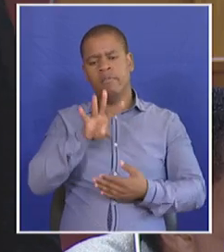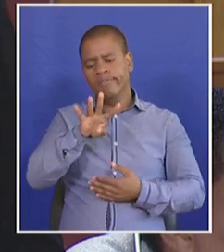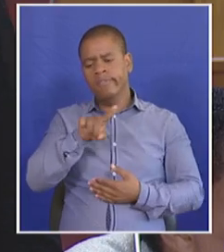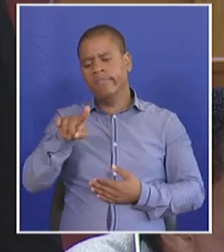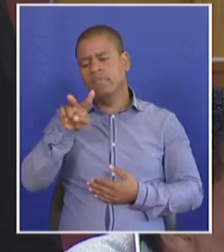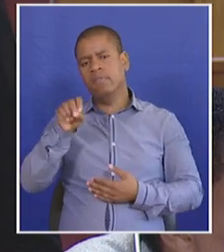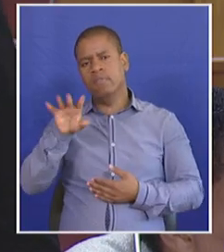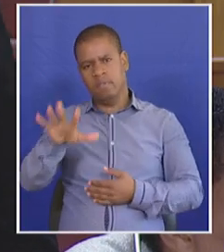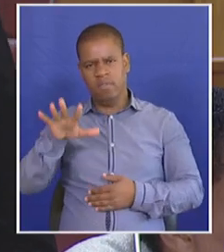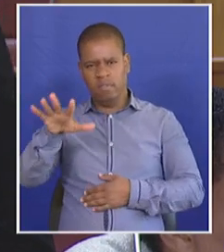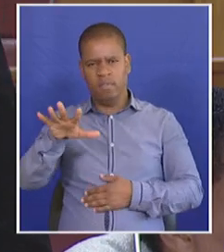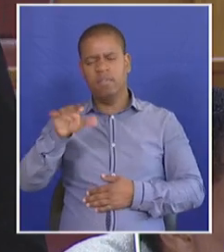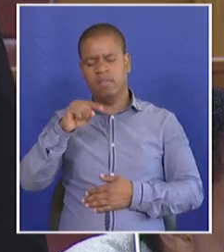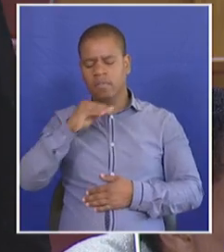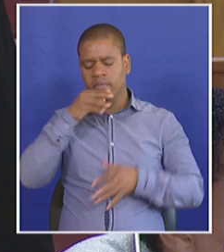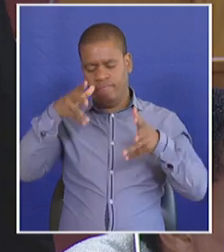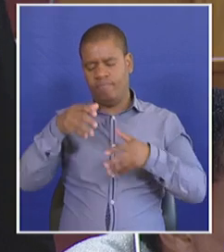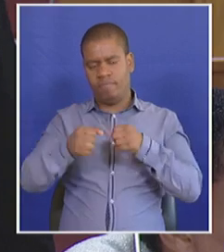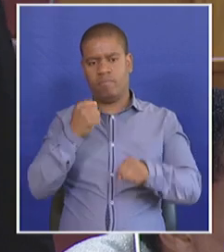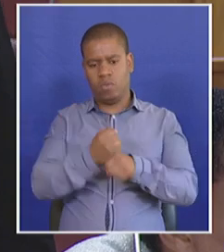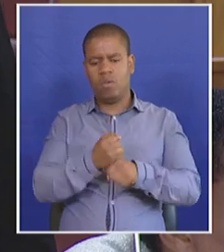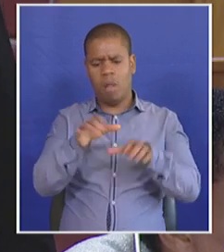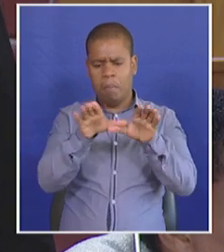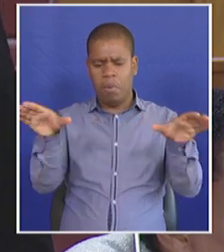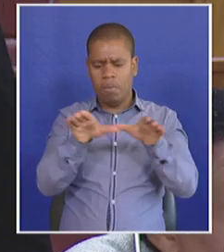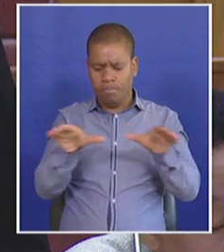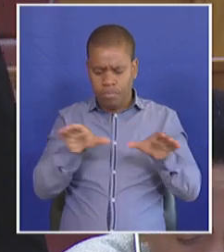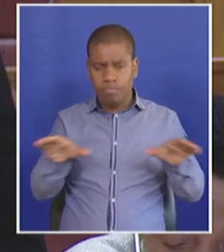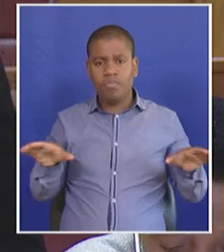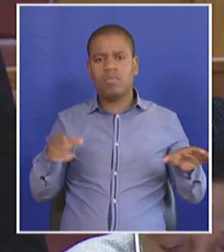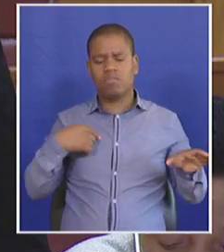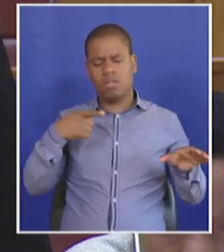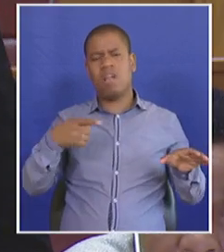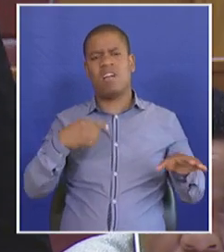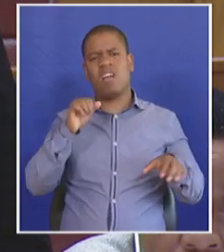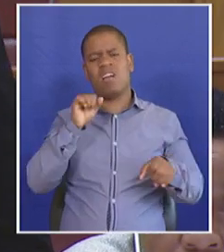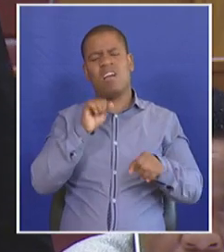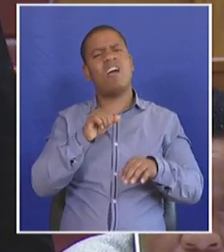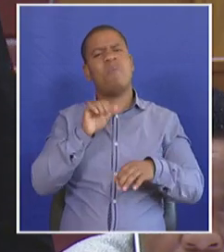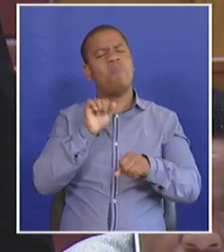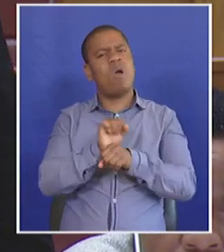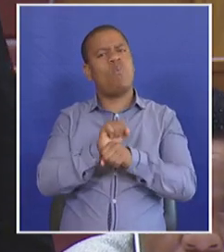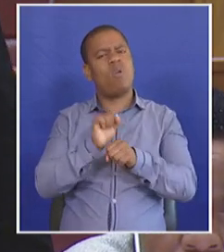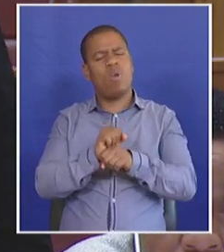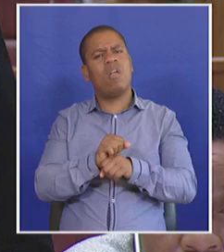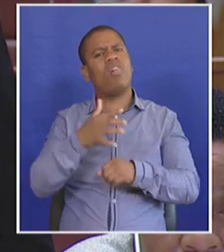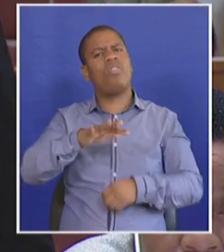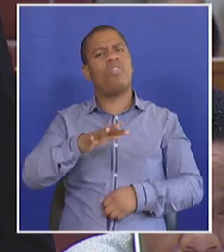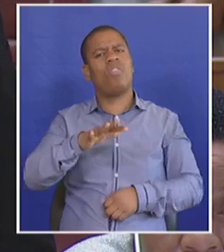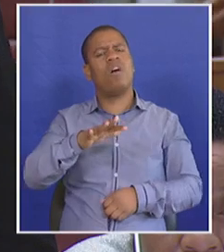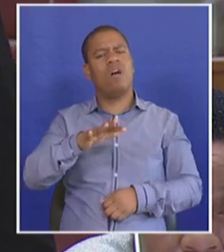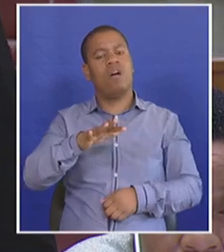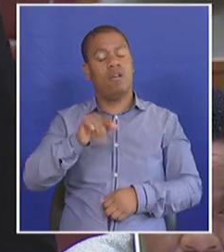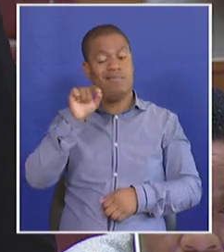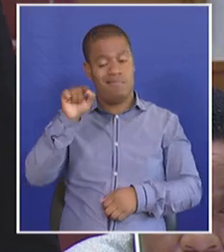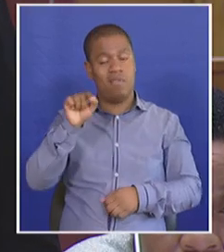is that thus far the only division that has been underperforming in that particular period is the area of detectives.